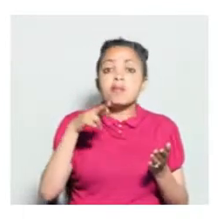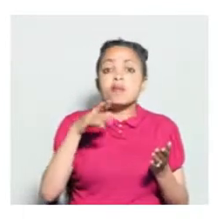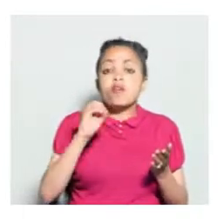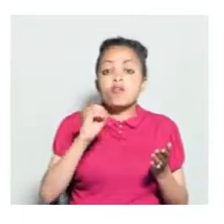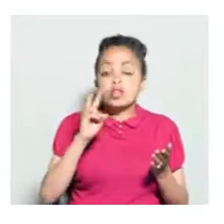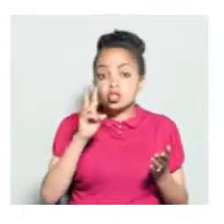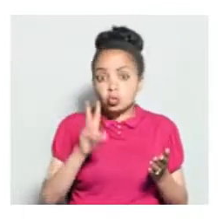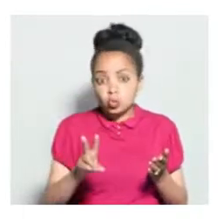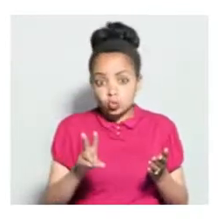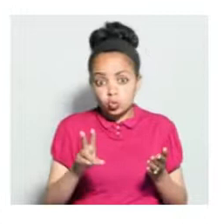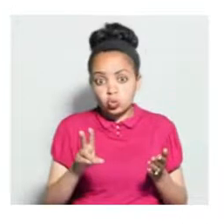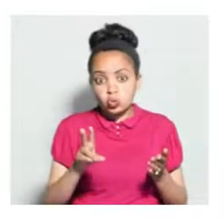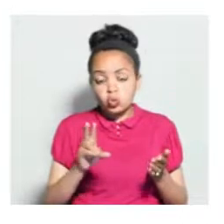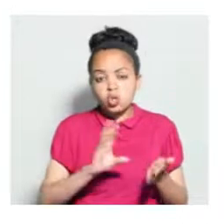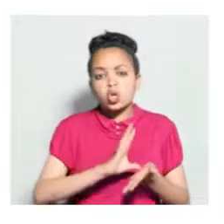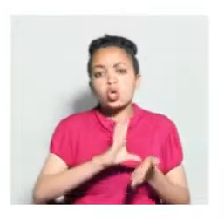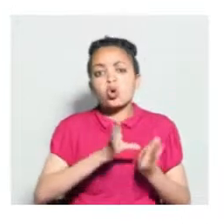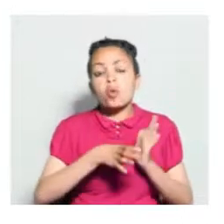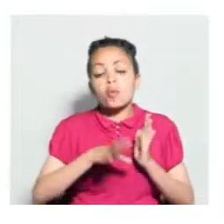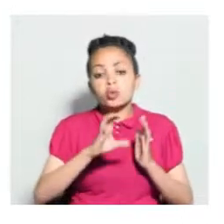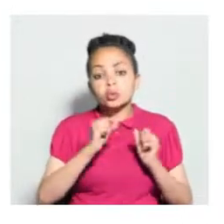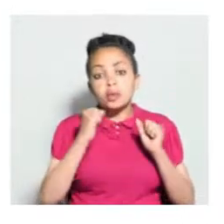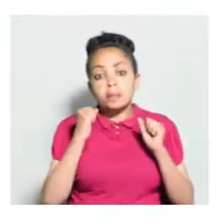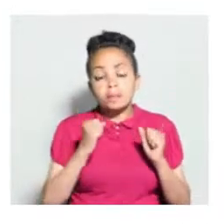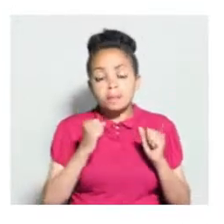II, chromosome become